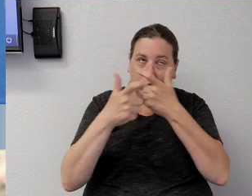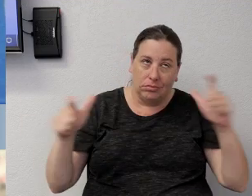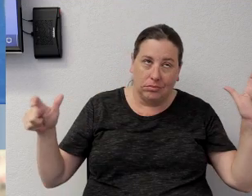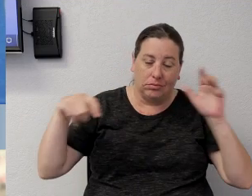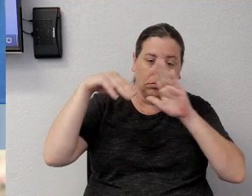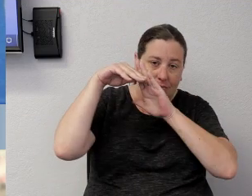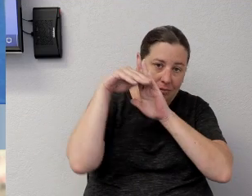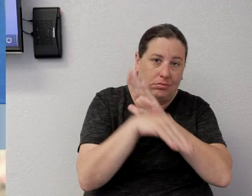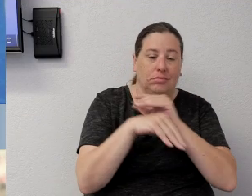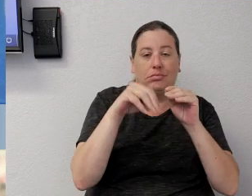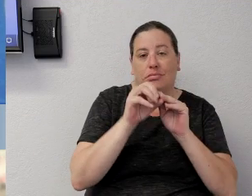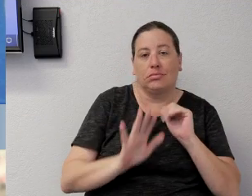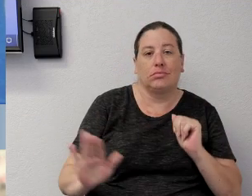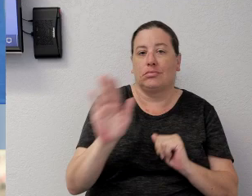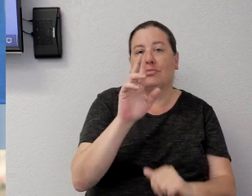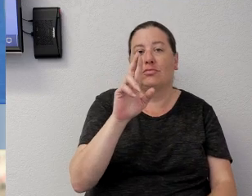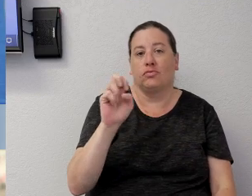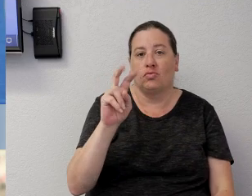revenue.